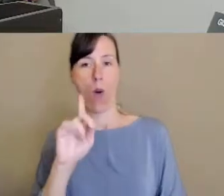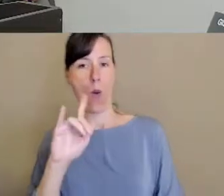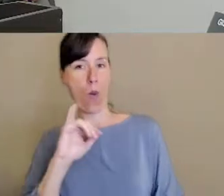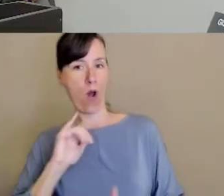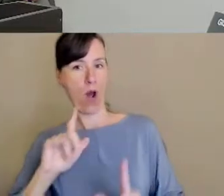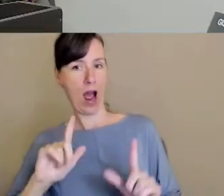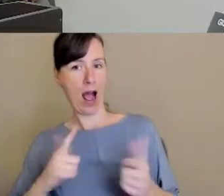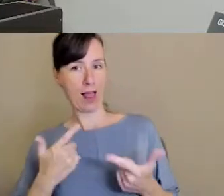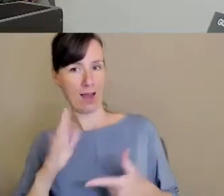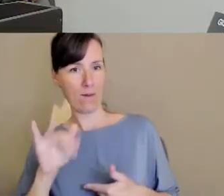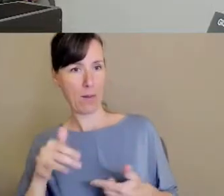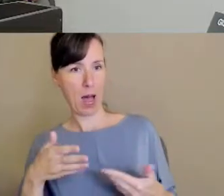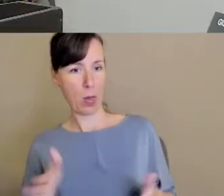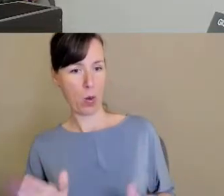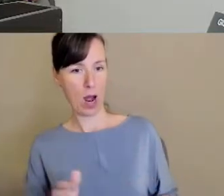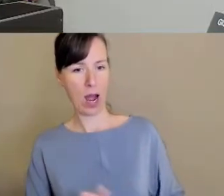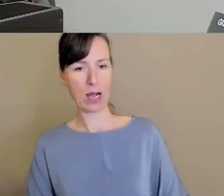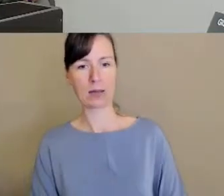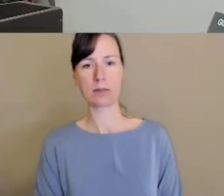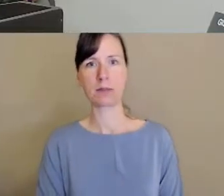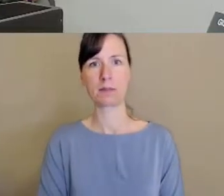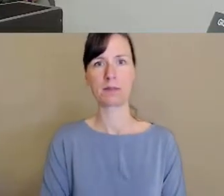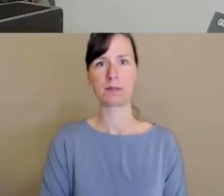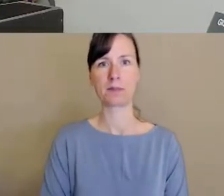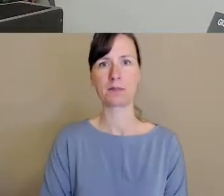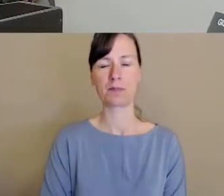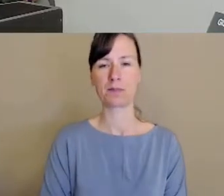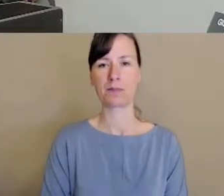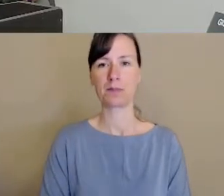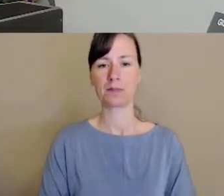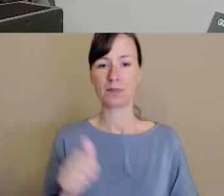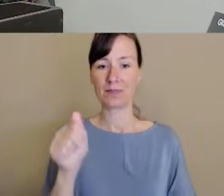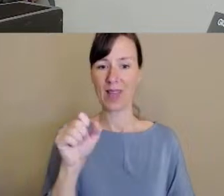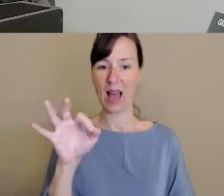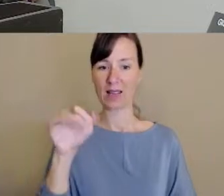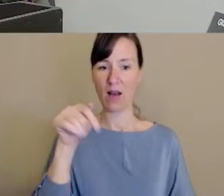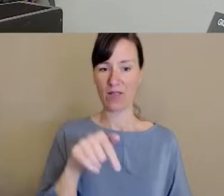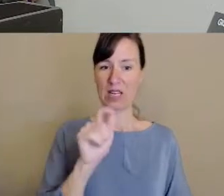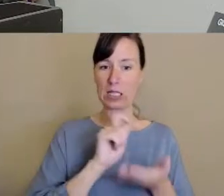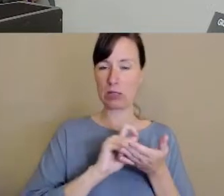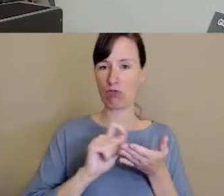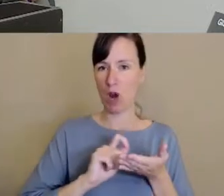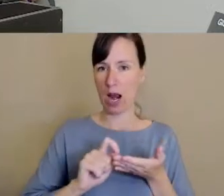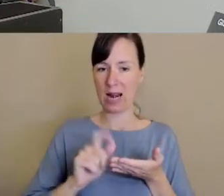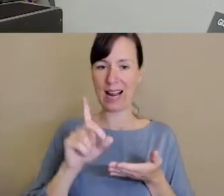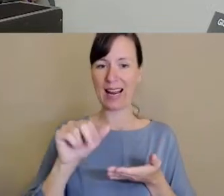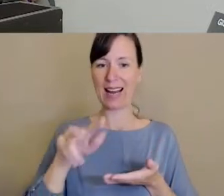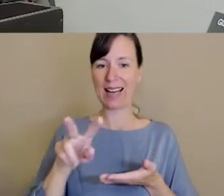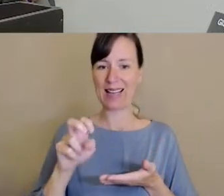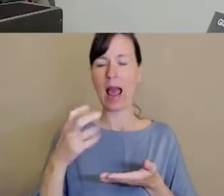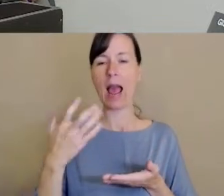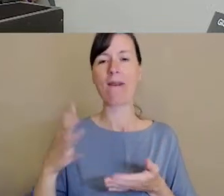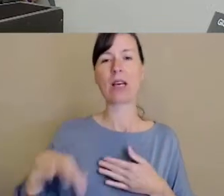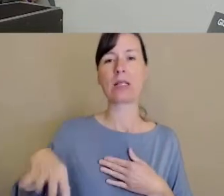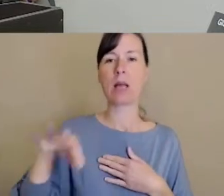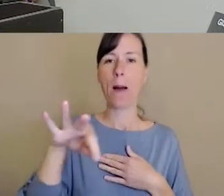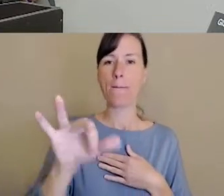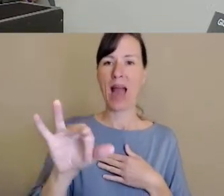As of this writing, Gabe has paid out of pocket